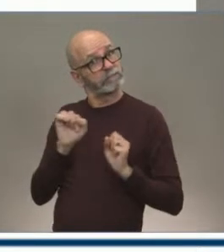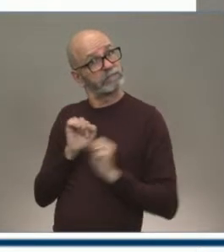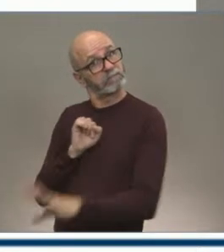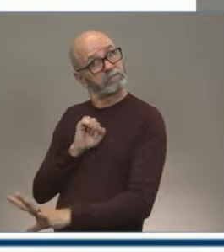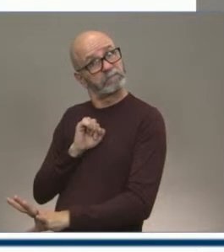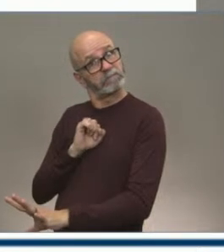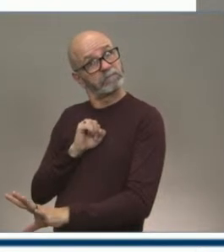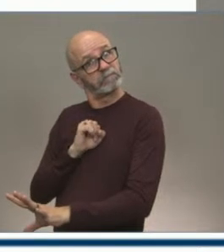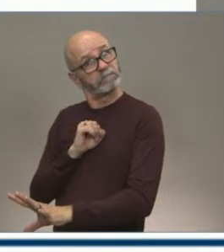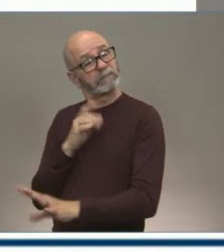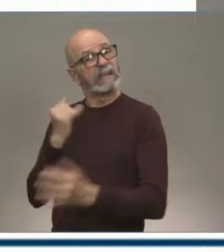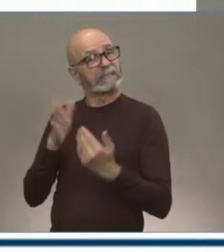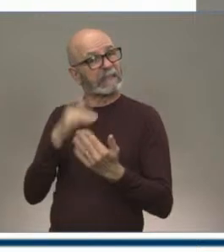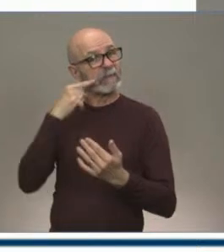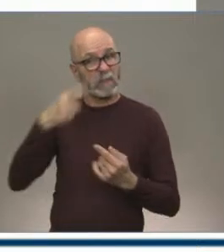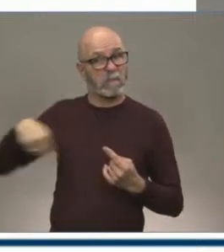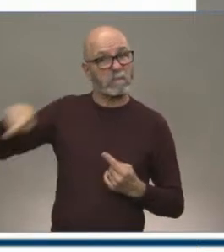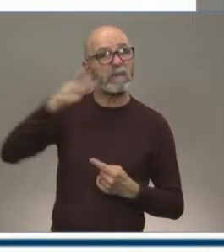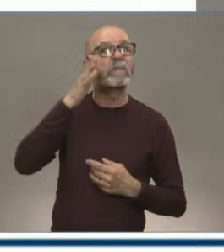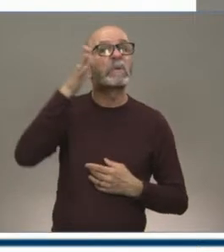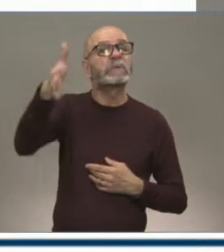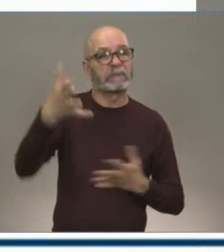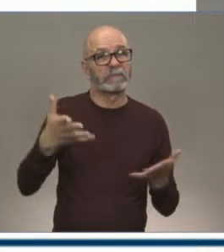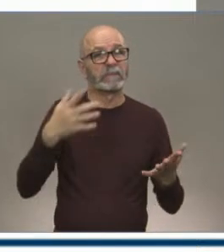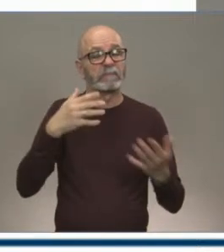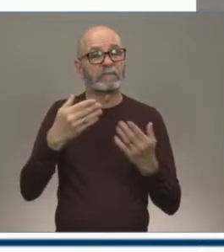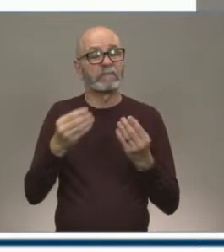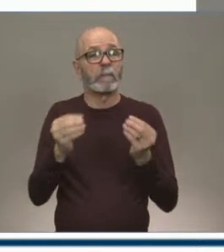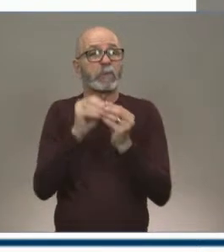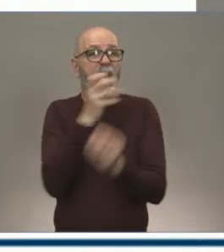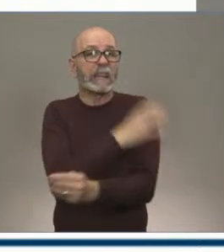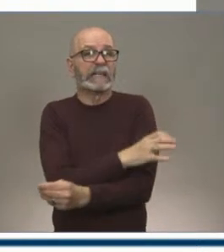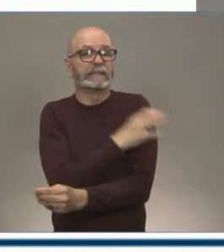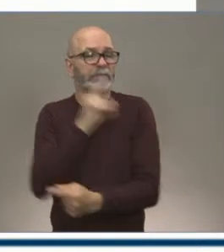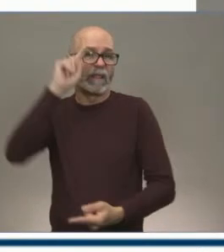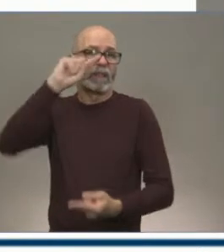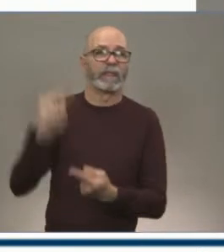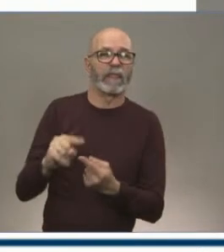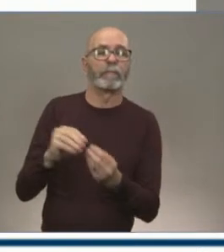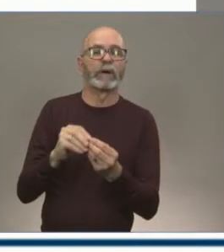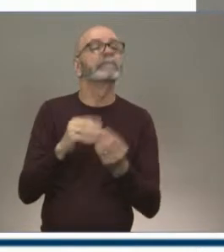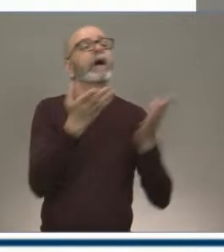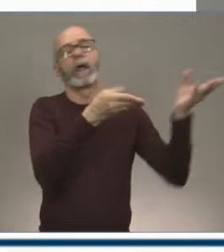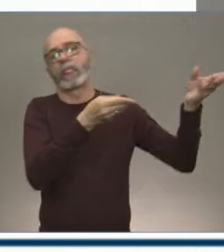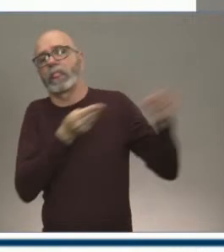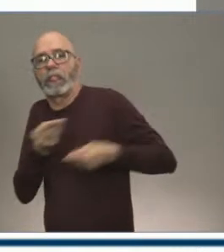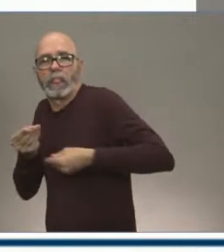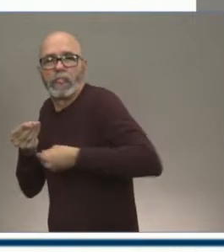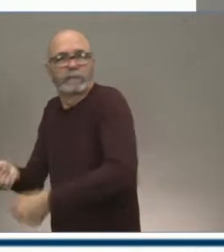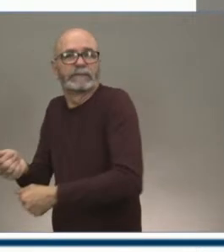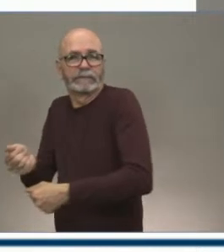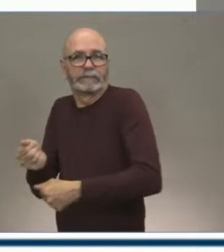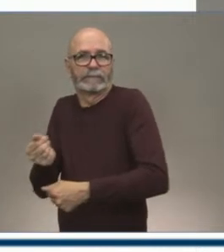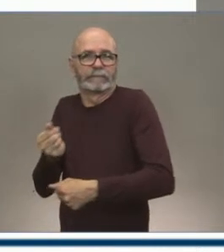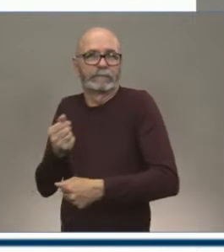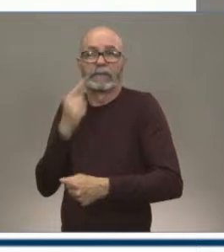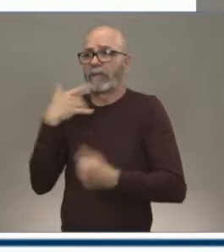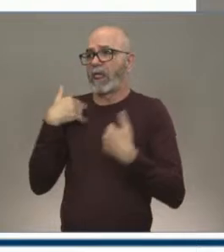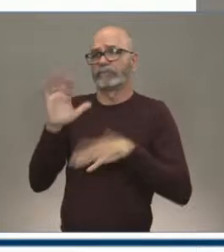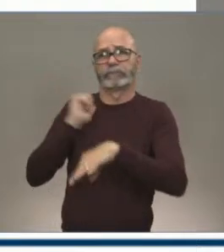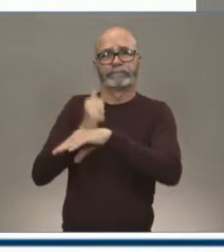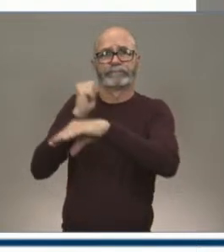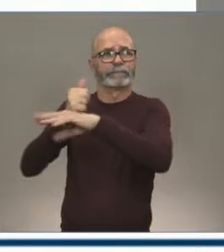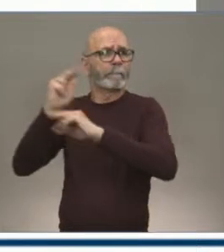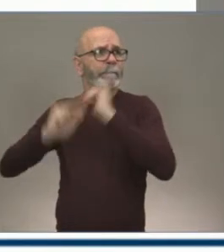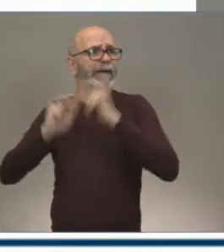makes it easier to the distribution out to clinics, it just makes things a little bit more efficient. But as I said, we've already built capacity